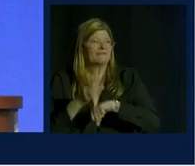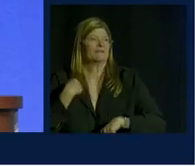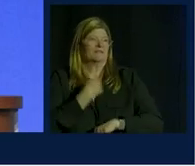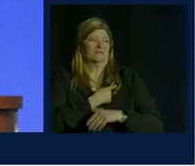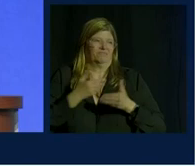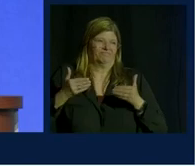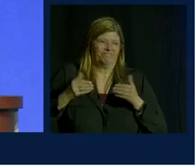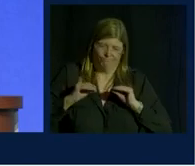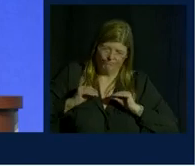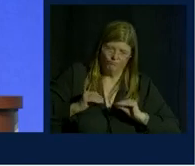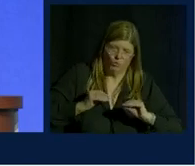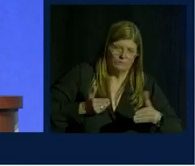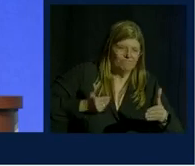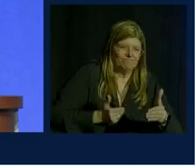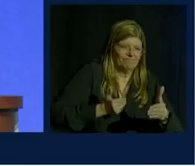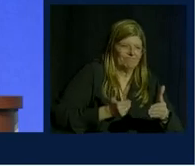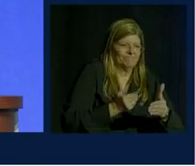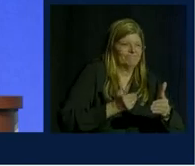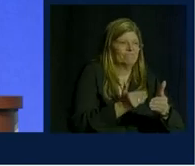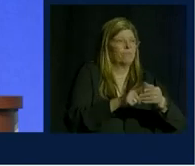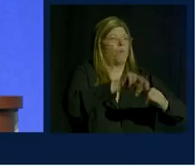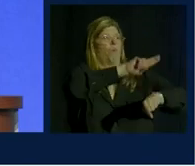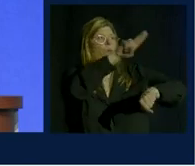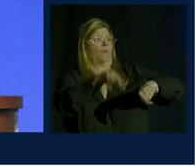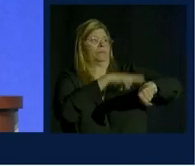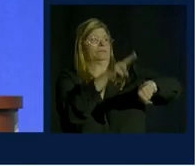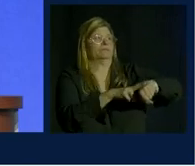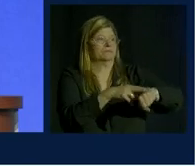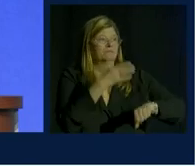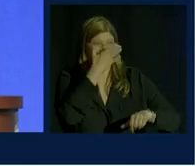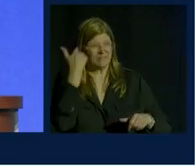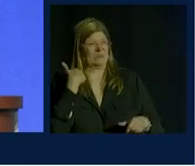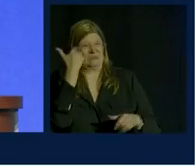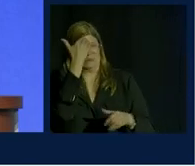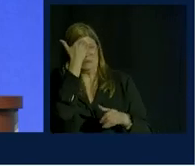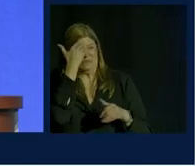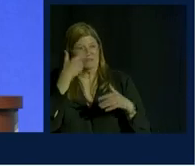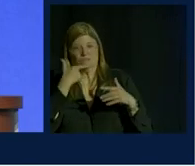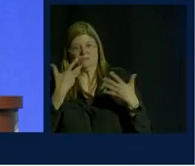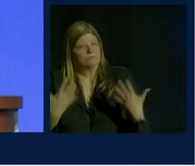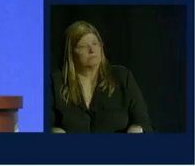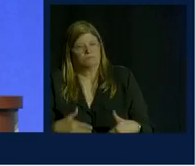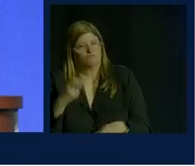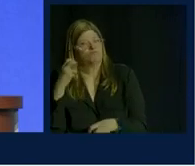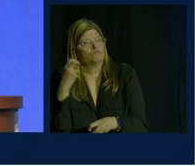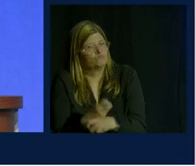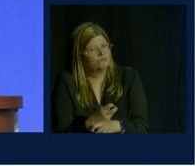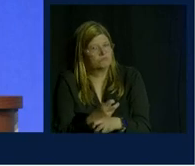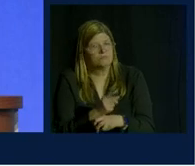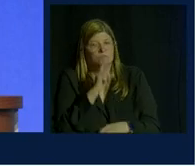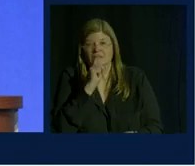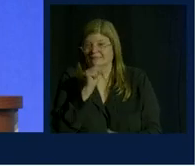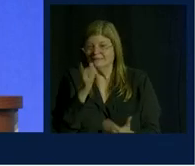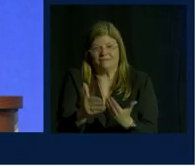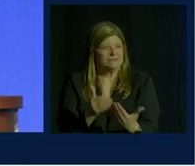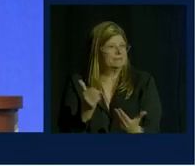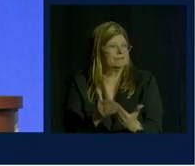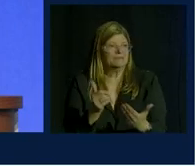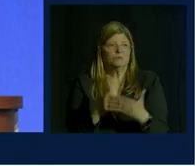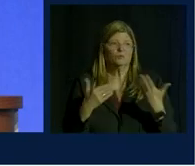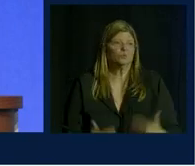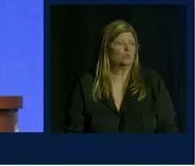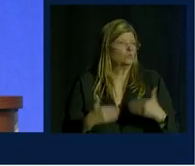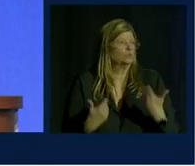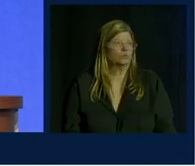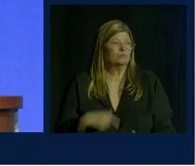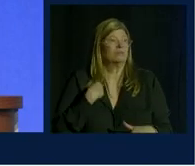workers, most importantly. And we'll keep supporting small businesses as we move closer to the better normal, because we know they've been